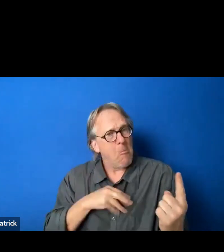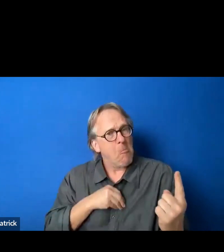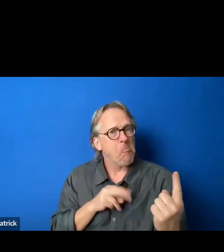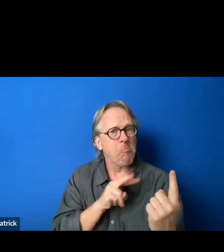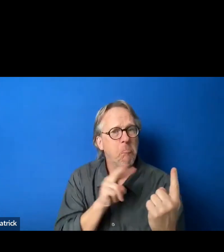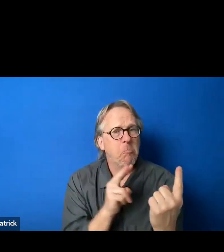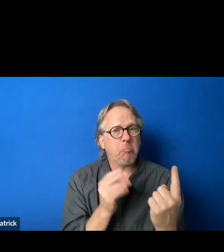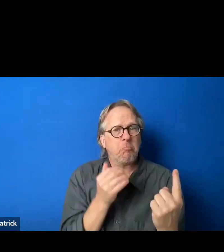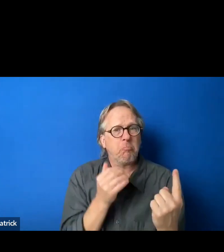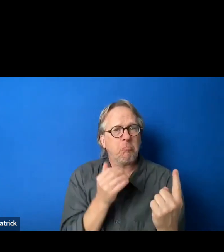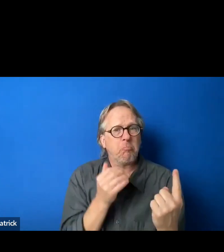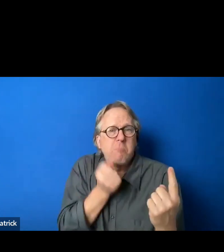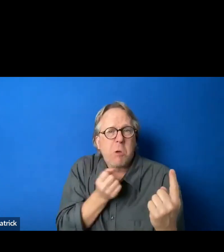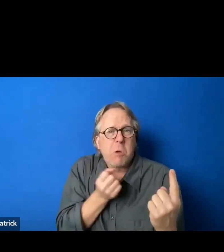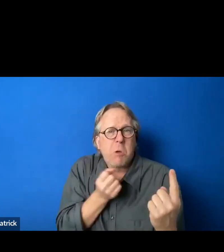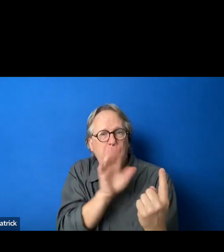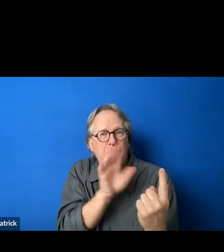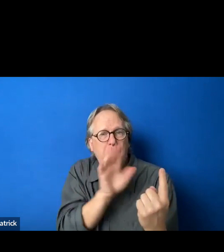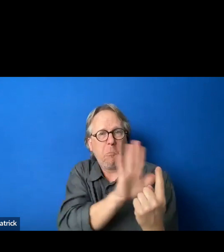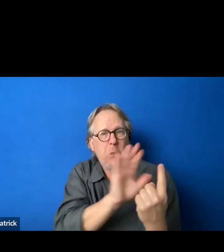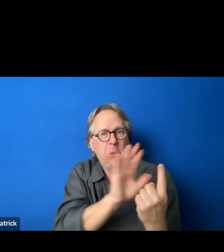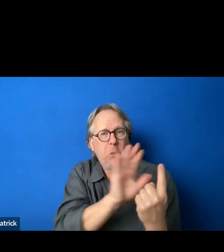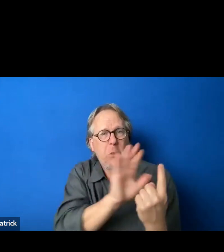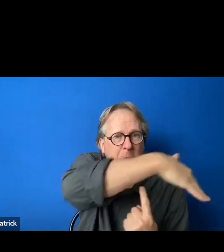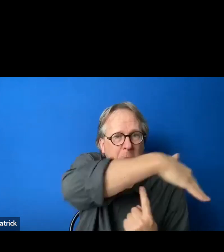feeling not particularly